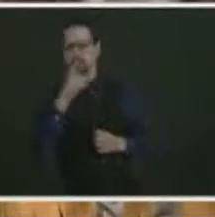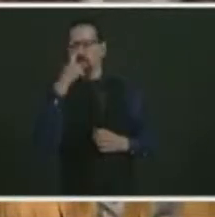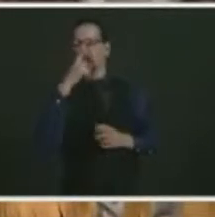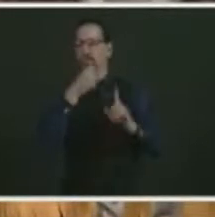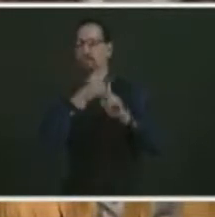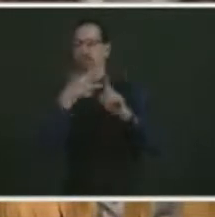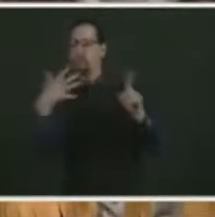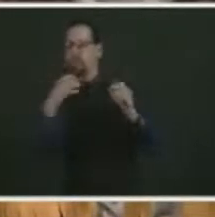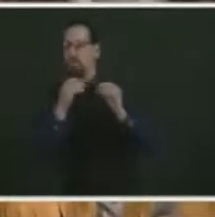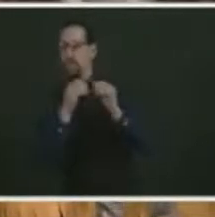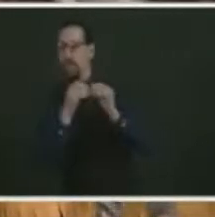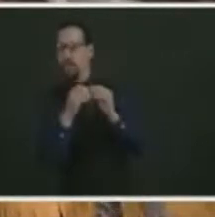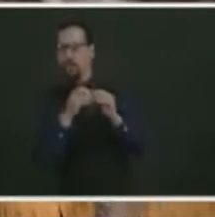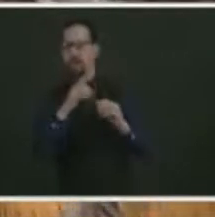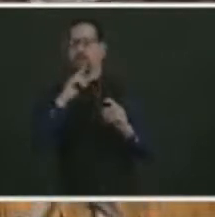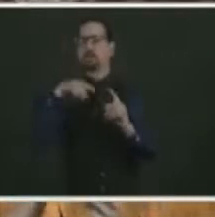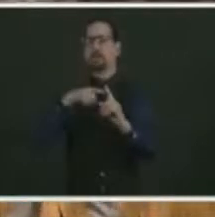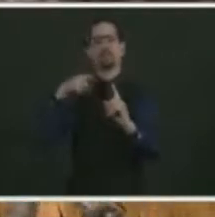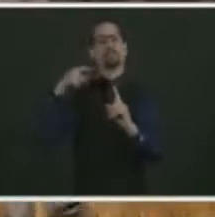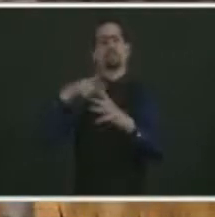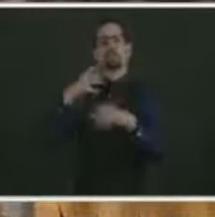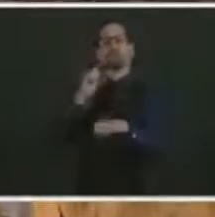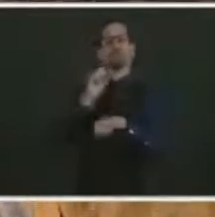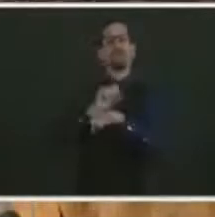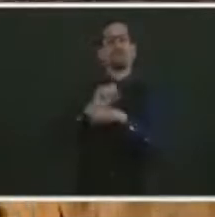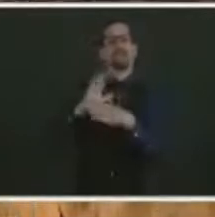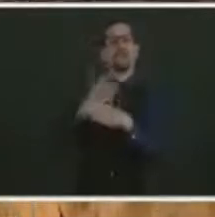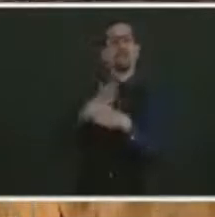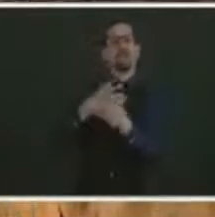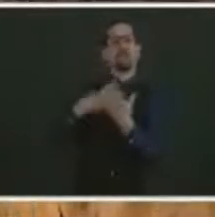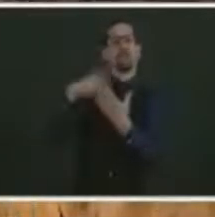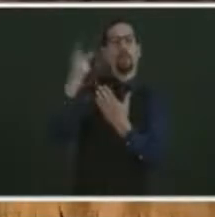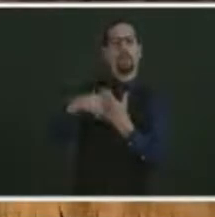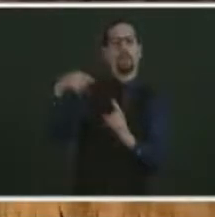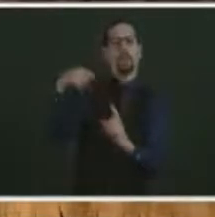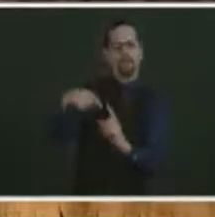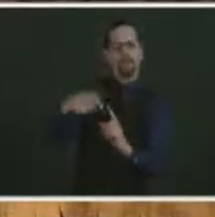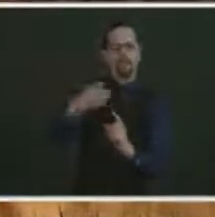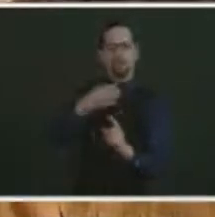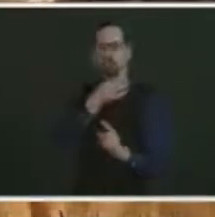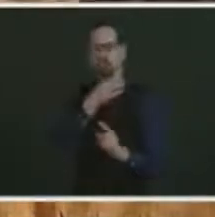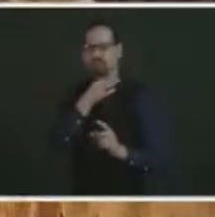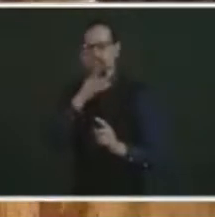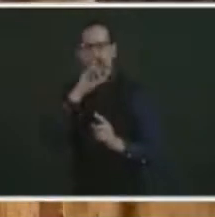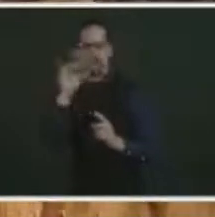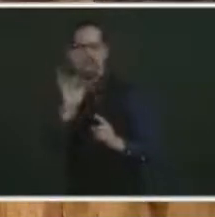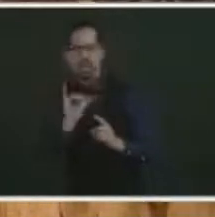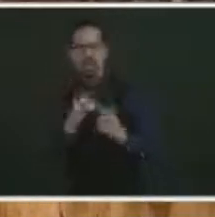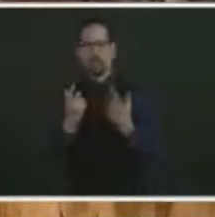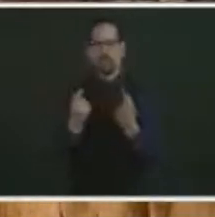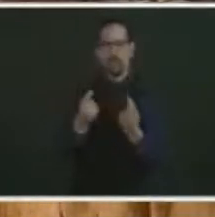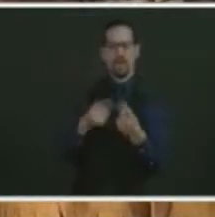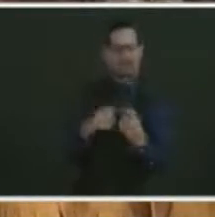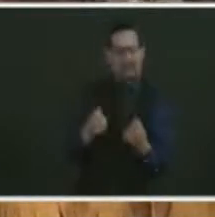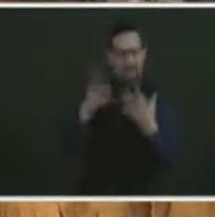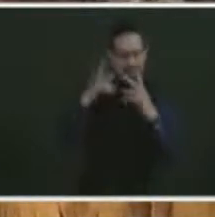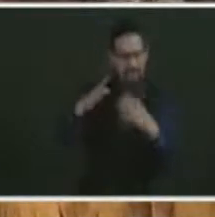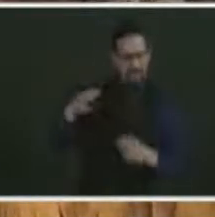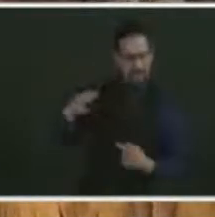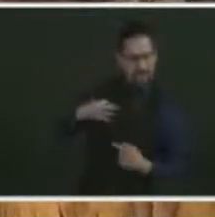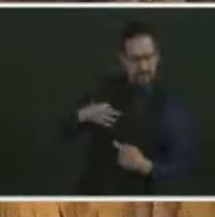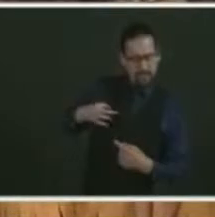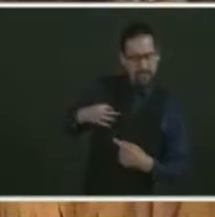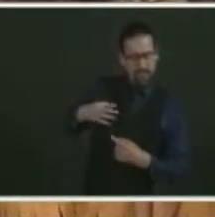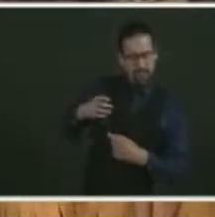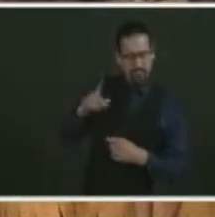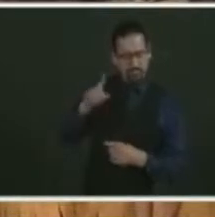work share program is going to look like? How many people potentially? I know you said it's voluntary, so. Right.